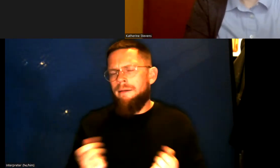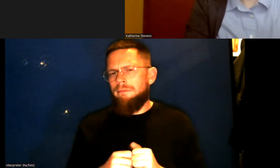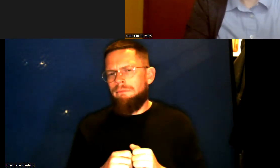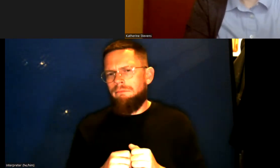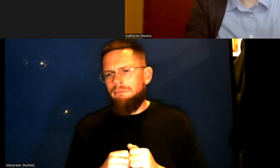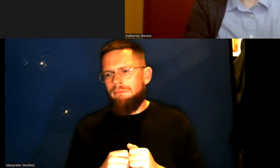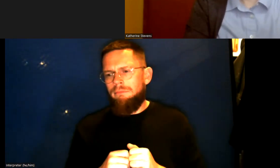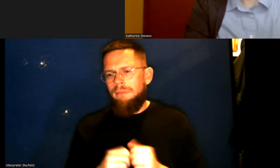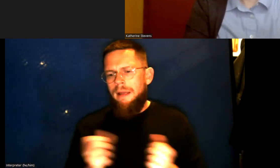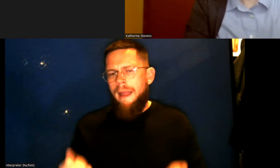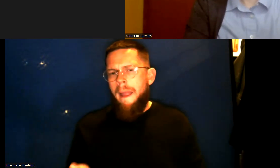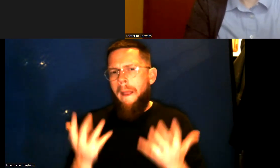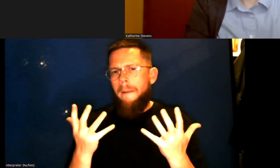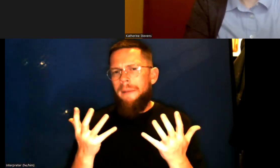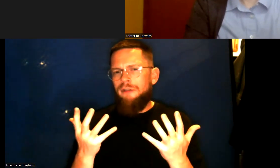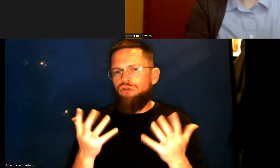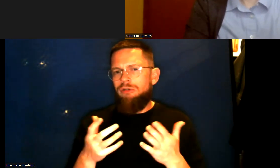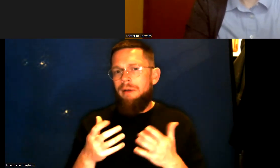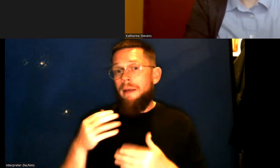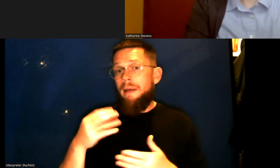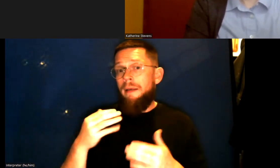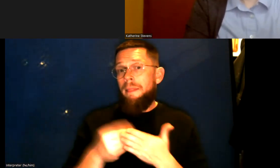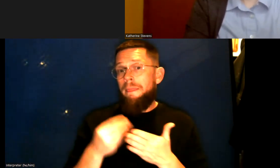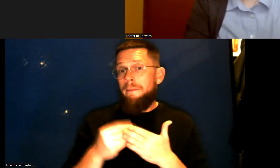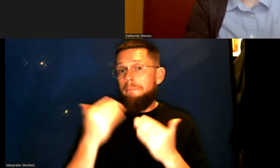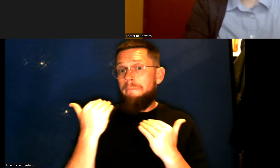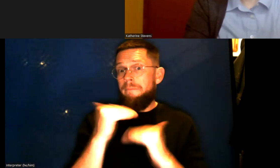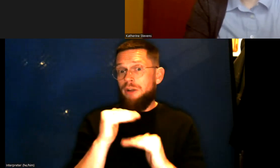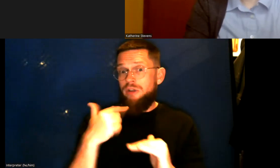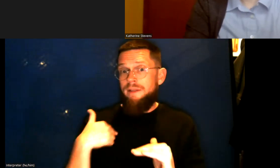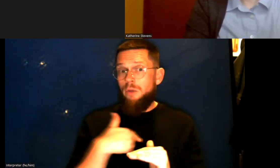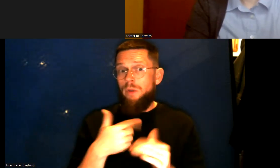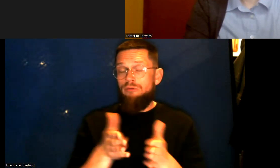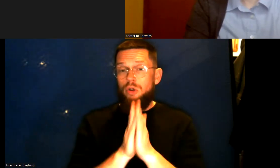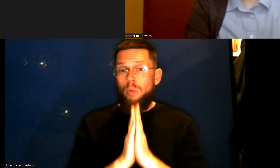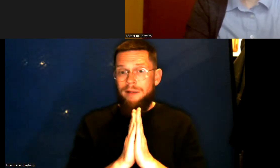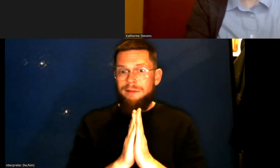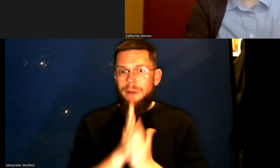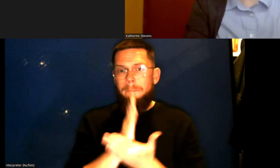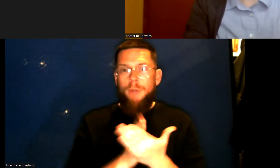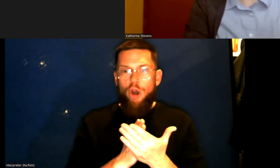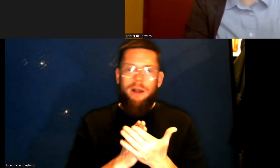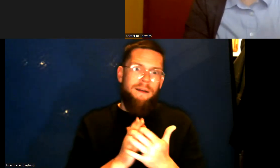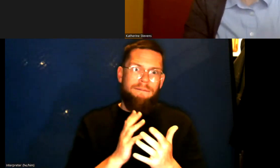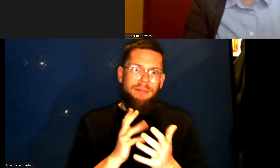that we request a factor in the competitive aspect of the program?